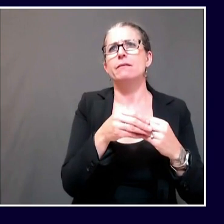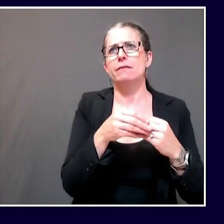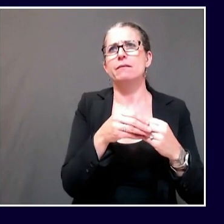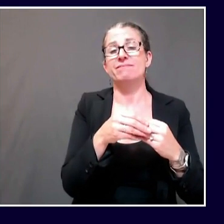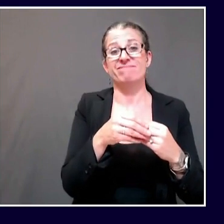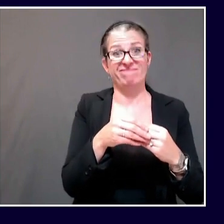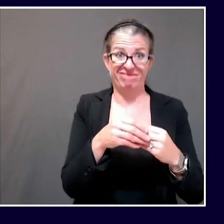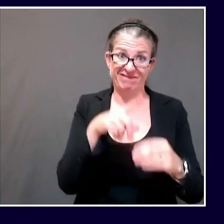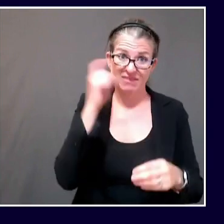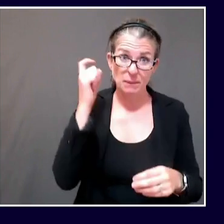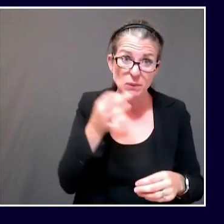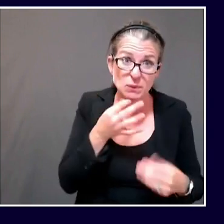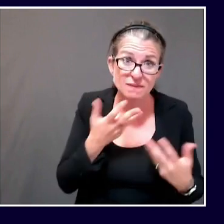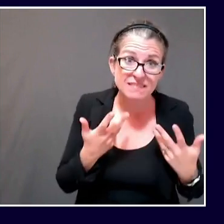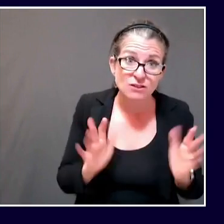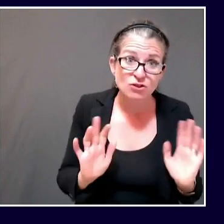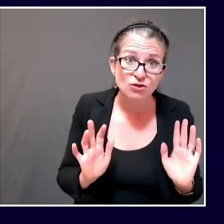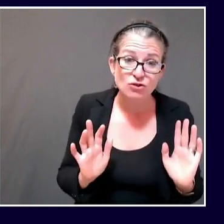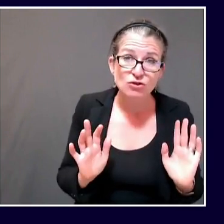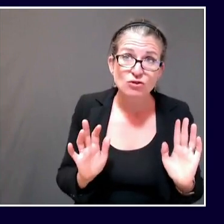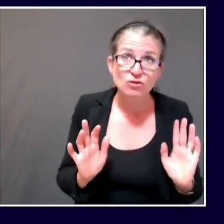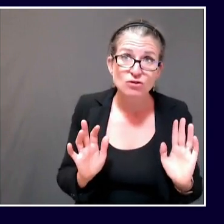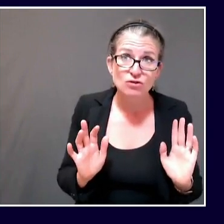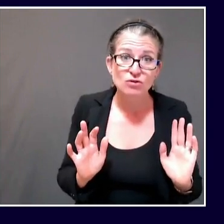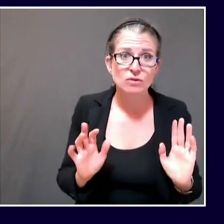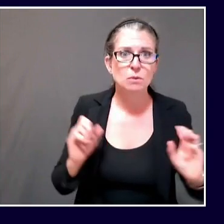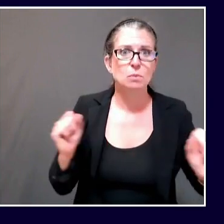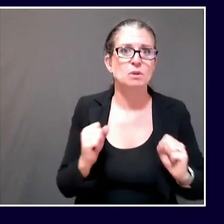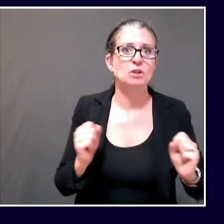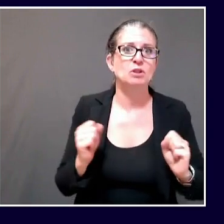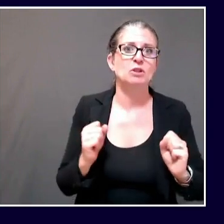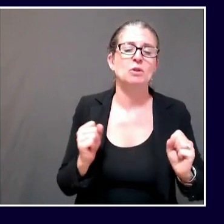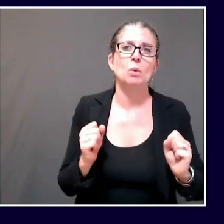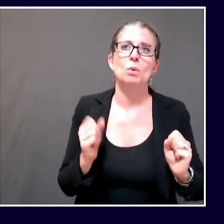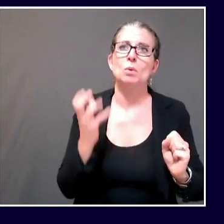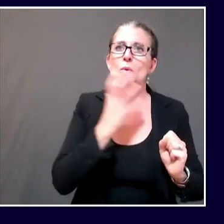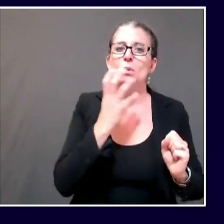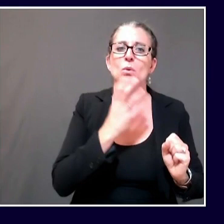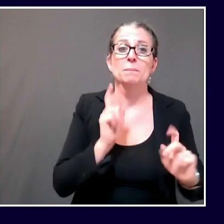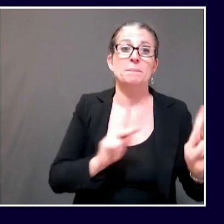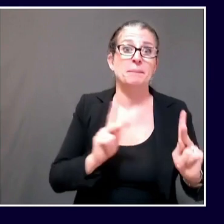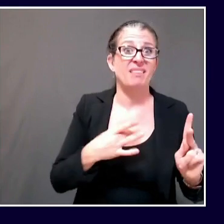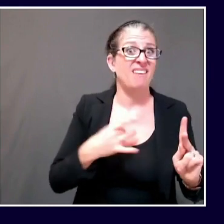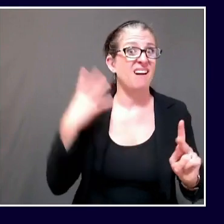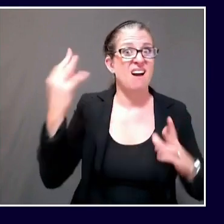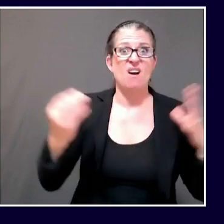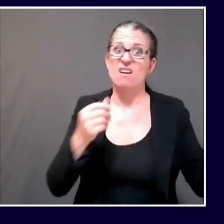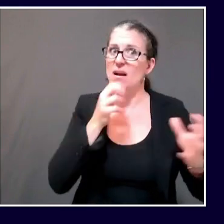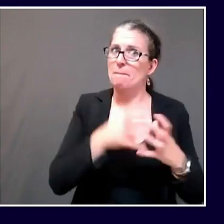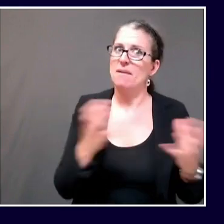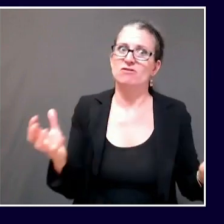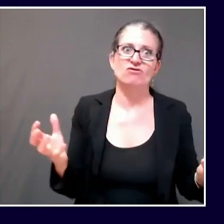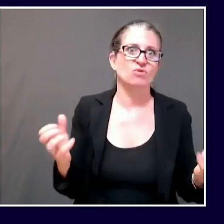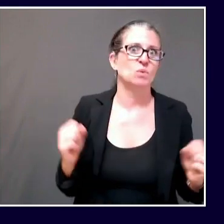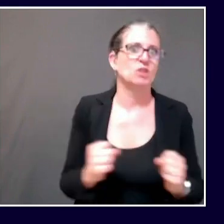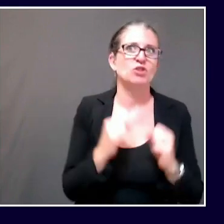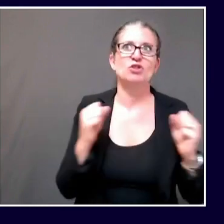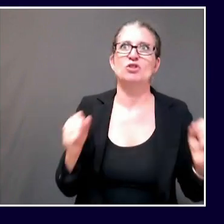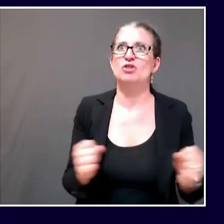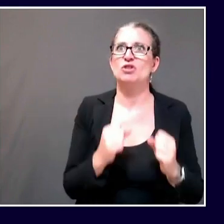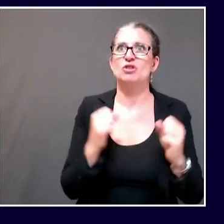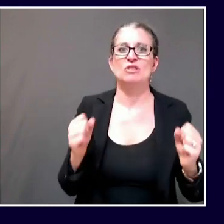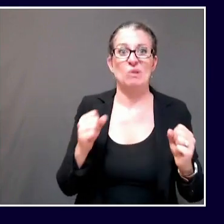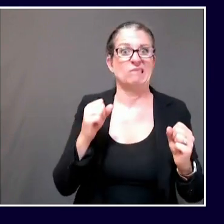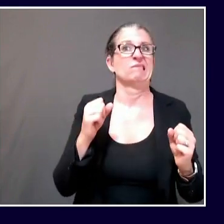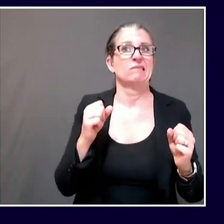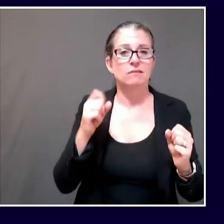able to get outside as much as they are in the summer. And in the coming months, you could see more foot traffic in stores and things like that. Has there been any